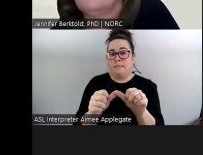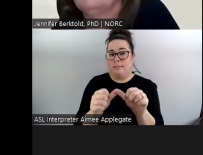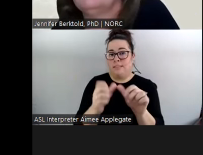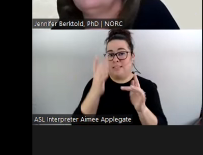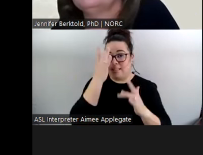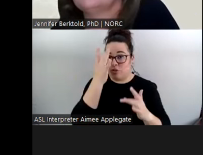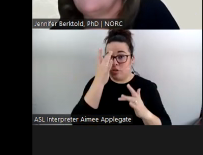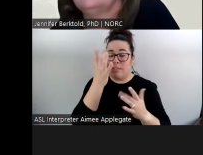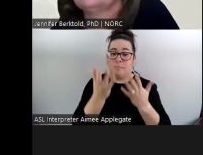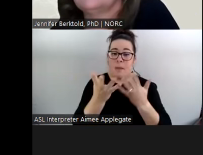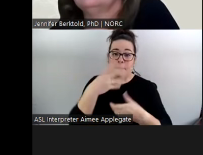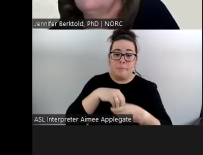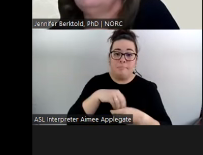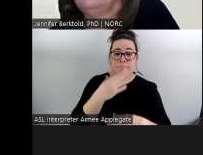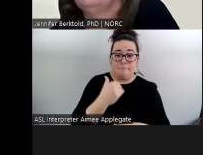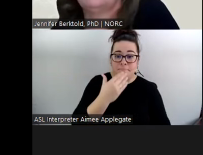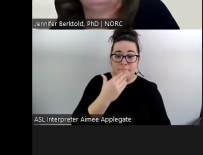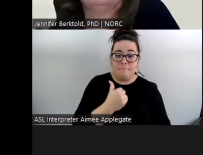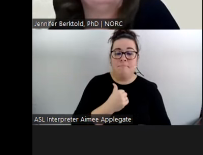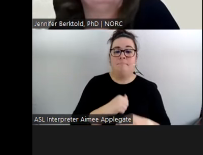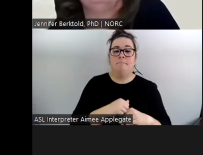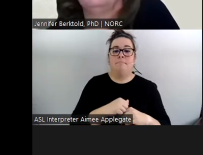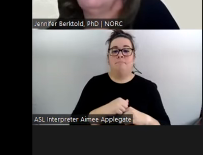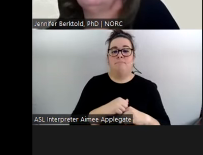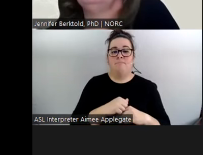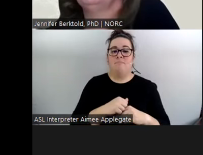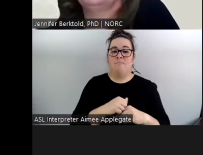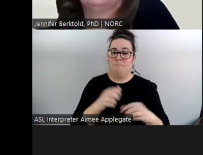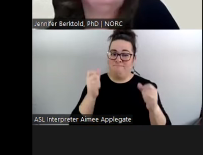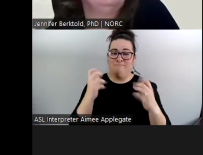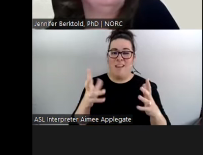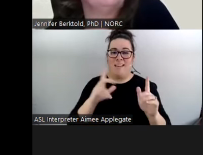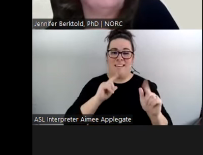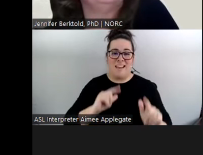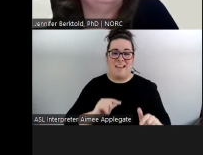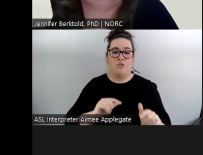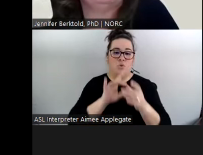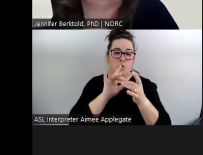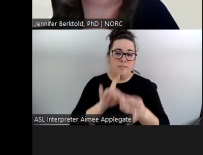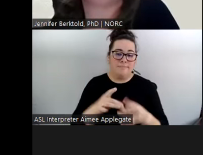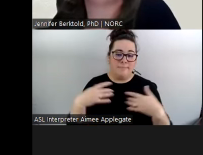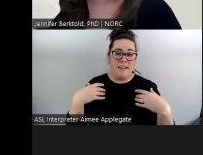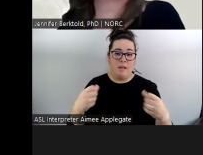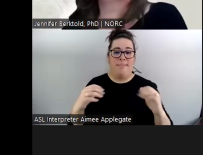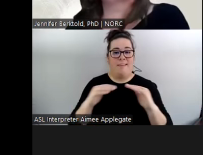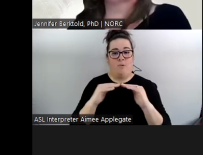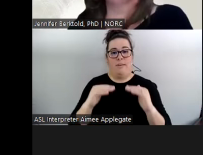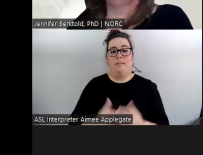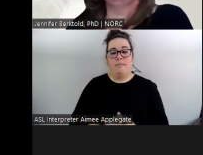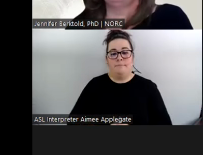among others, and it looks like a lot of a lot of you working in the health equity space.